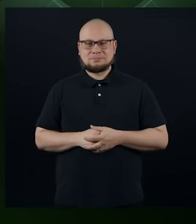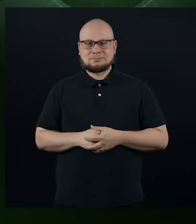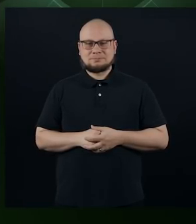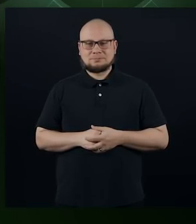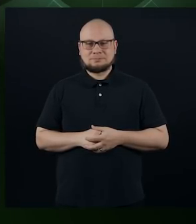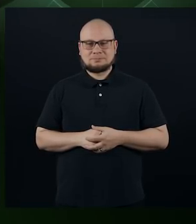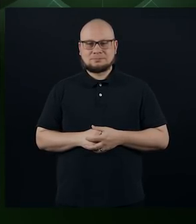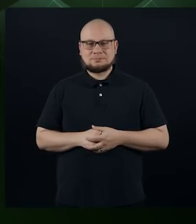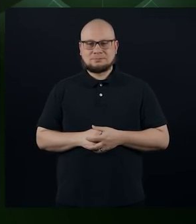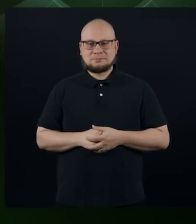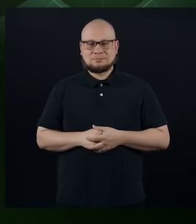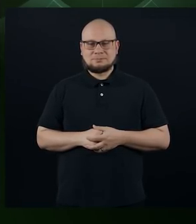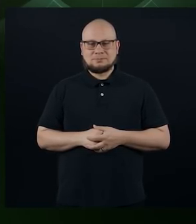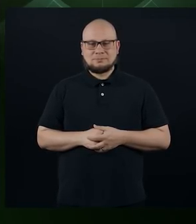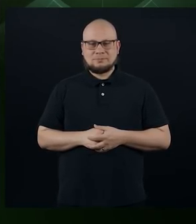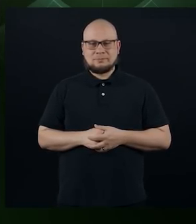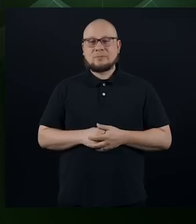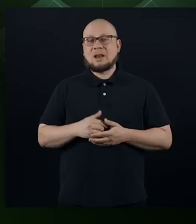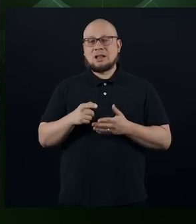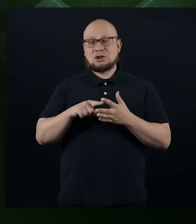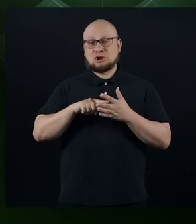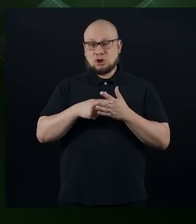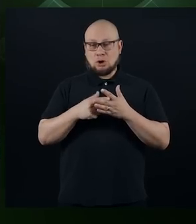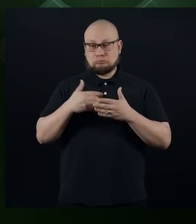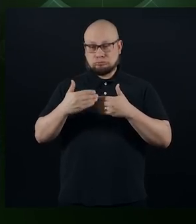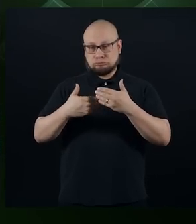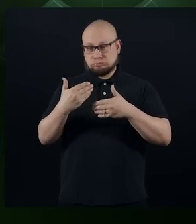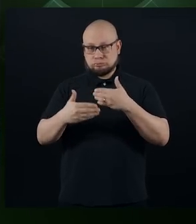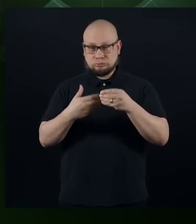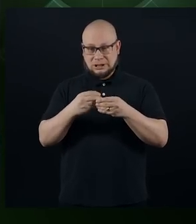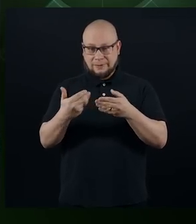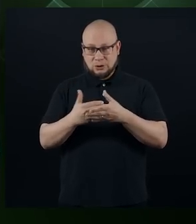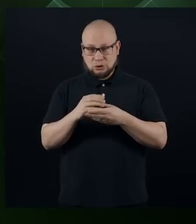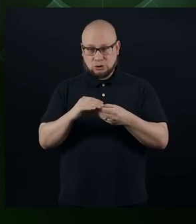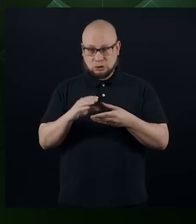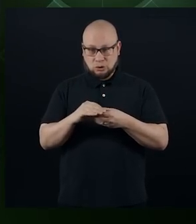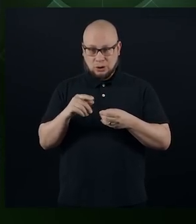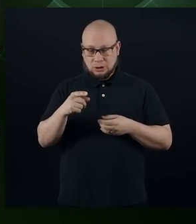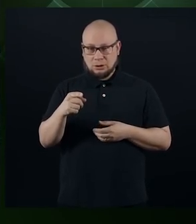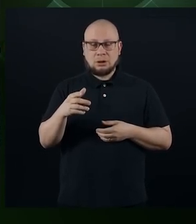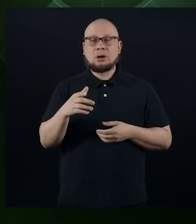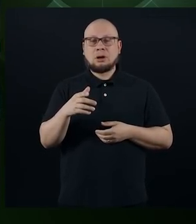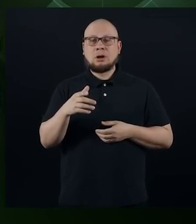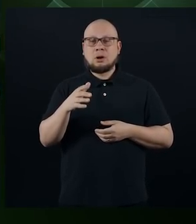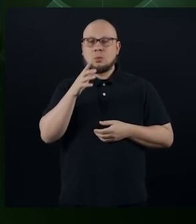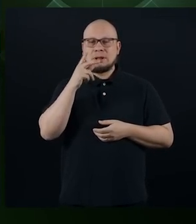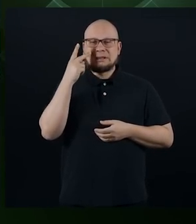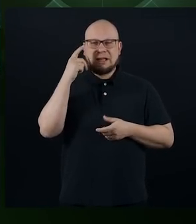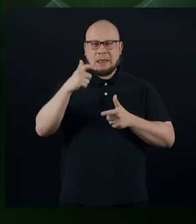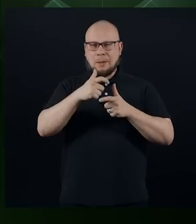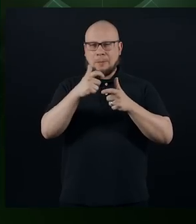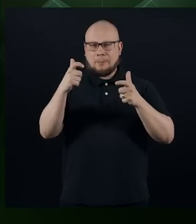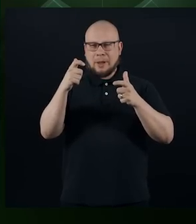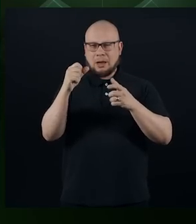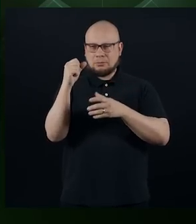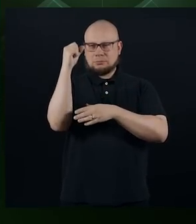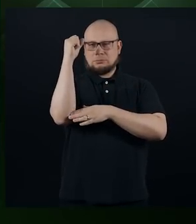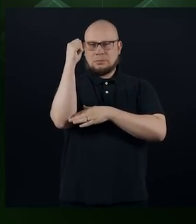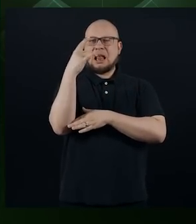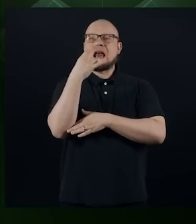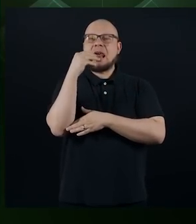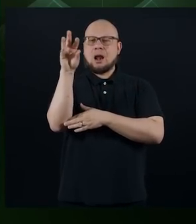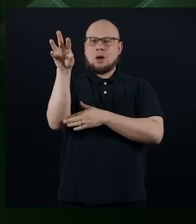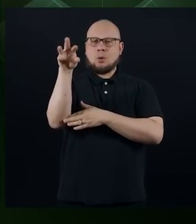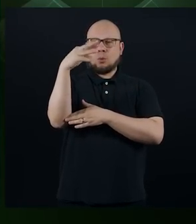And on this epic journey through this new world, you'll find a way to reignite this huge stone lighthouse, finding a